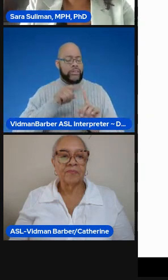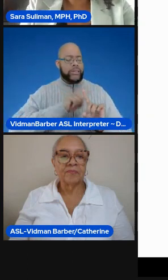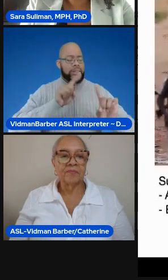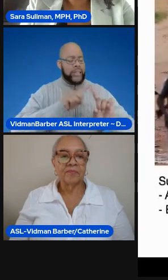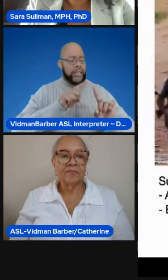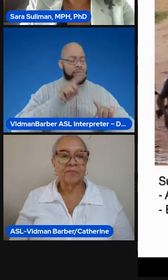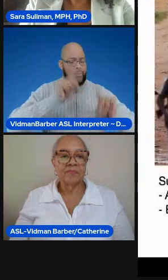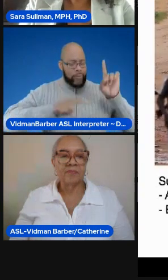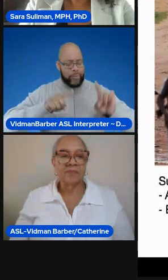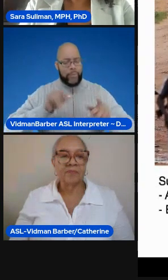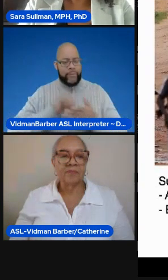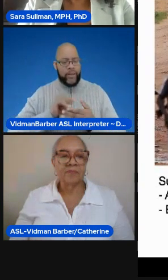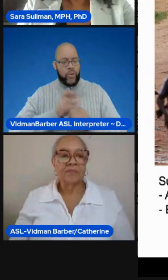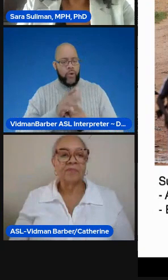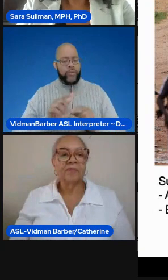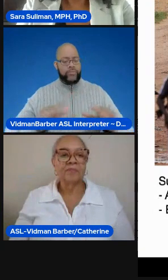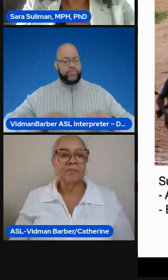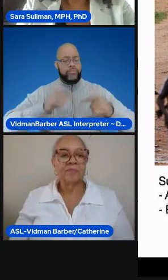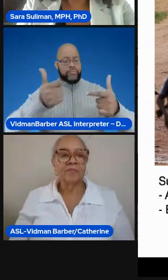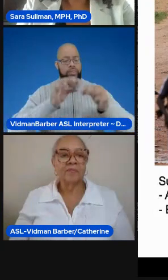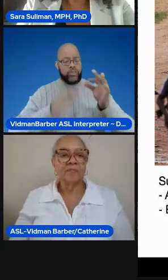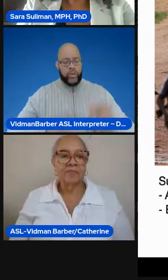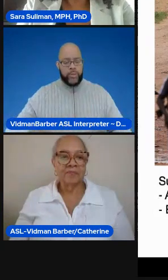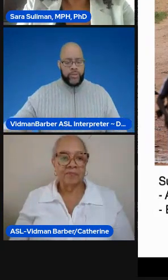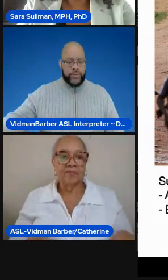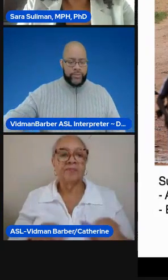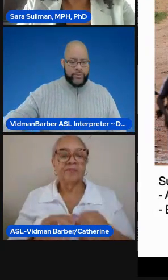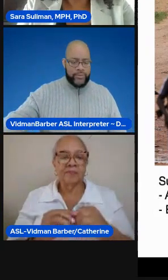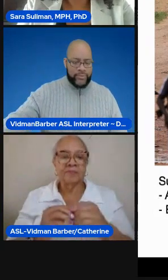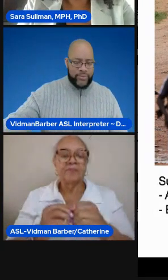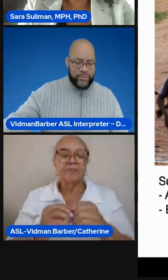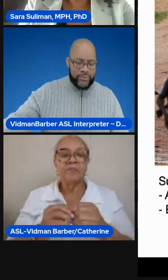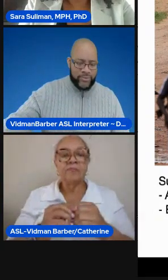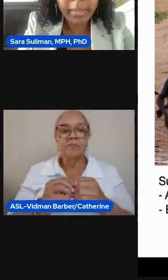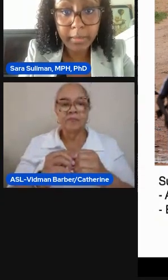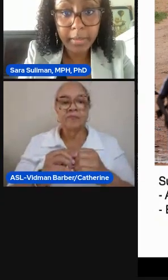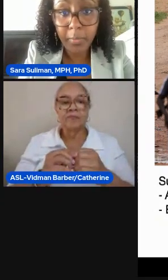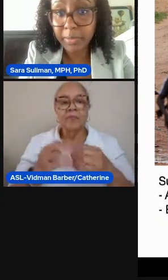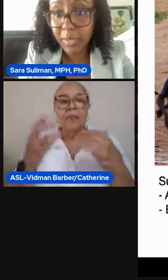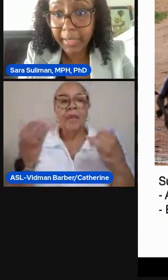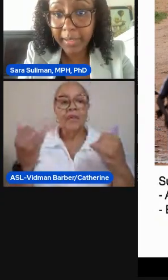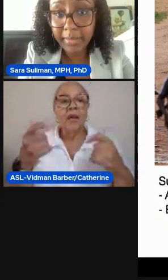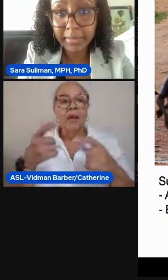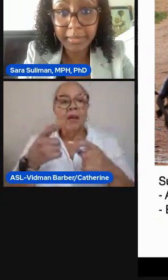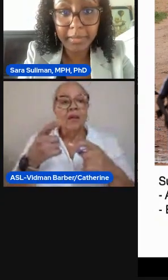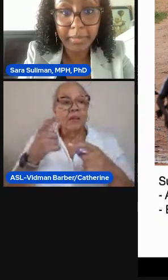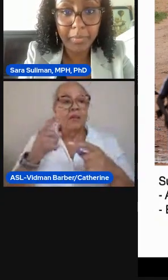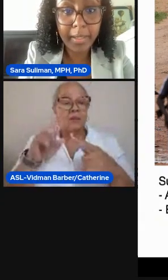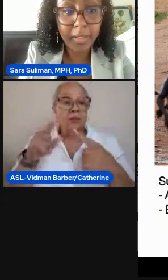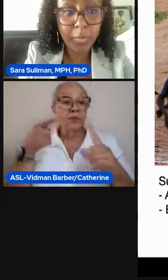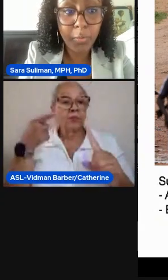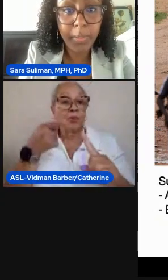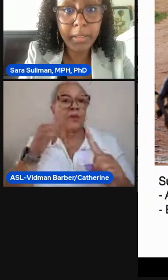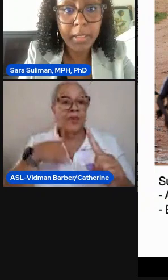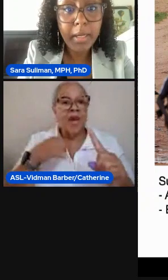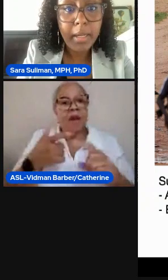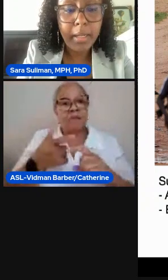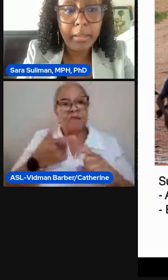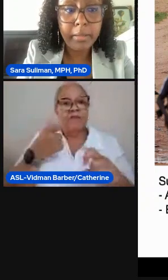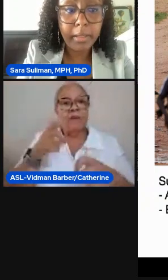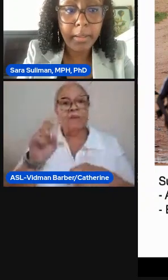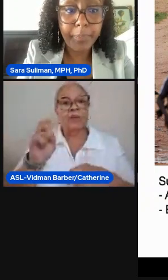variants of SARS-CoV-2. And just to end, I'm from Sudan, and I want to highlight that in Black and Immuno